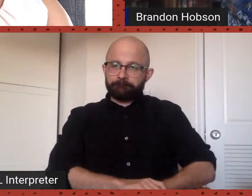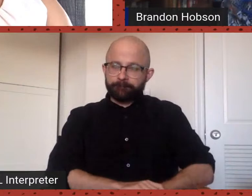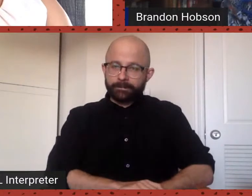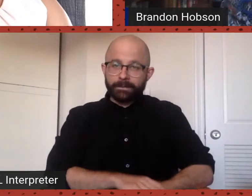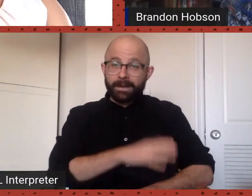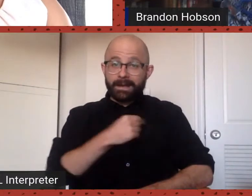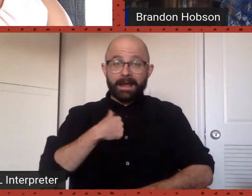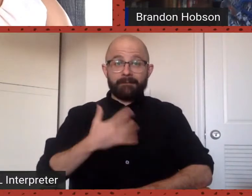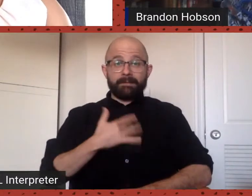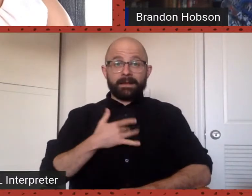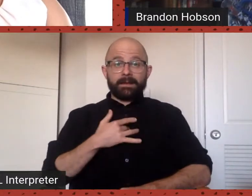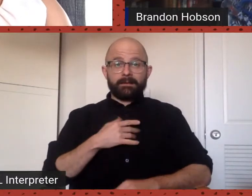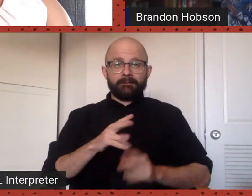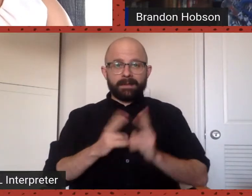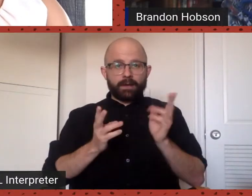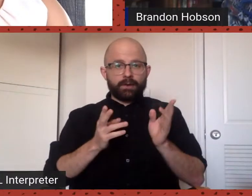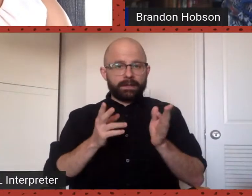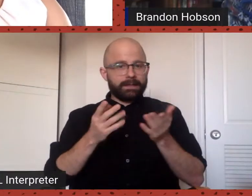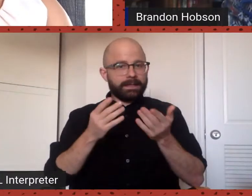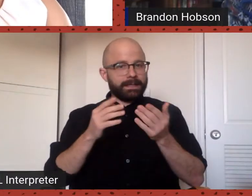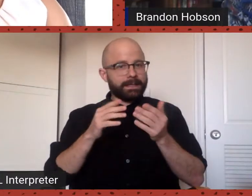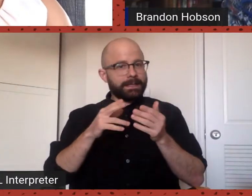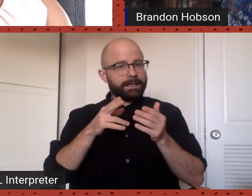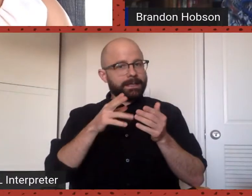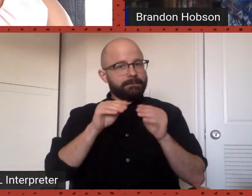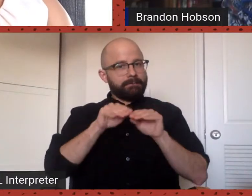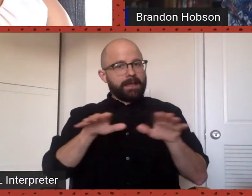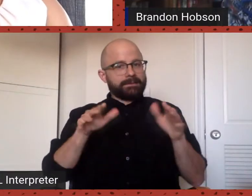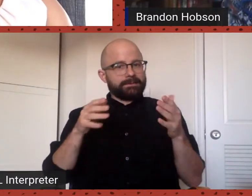feel very blessed right now. So thank you.